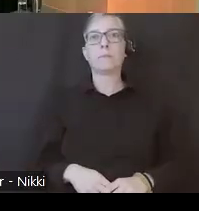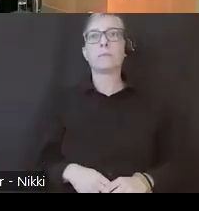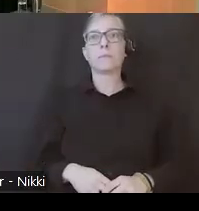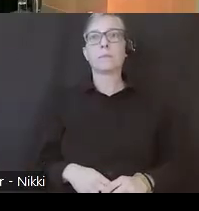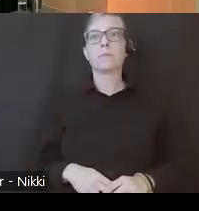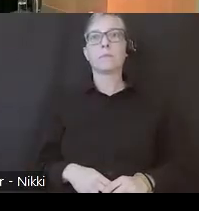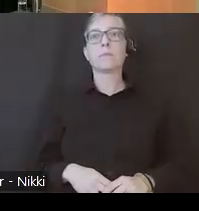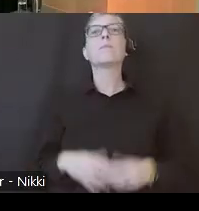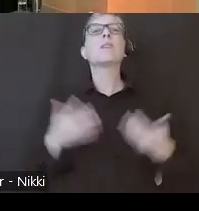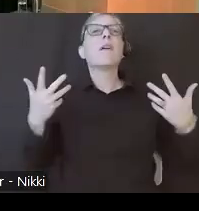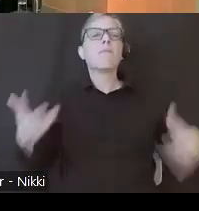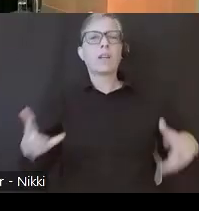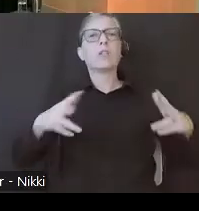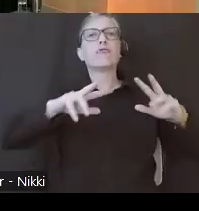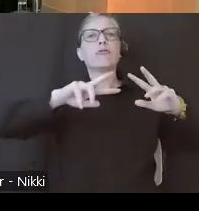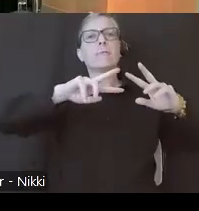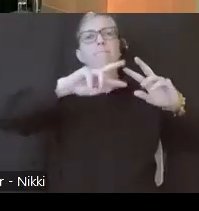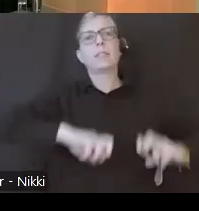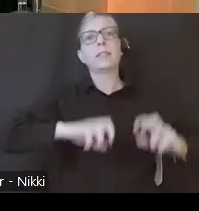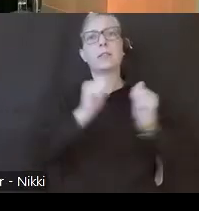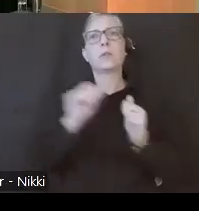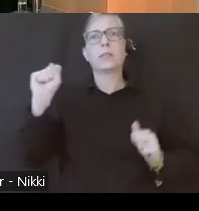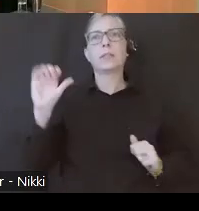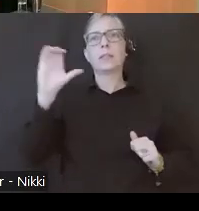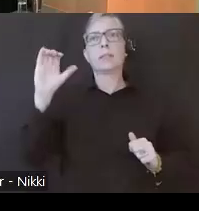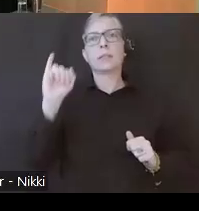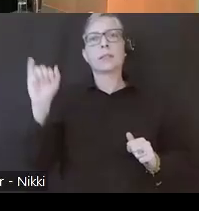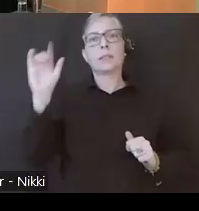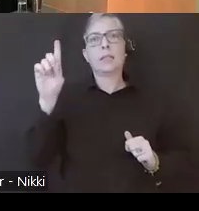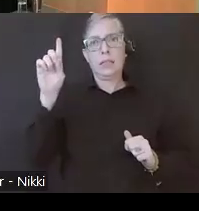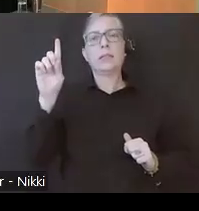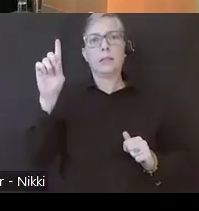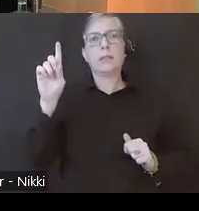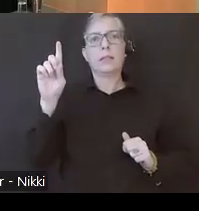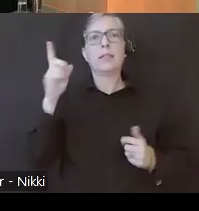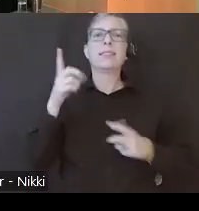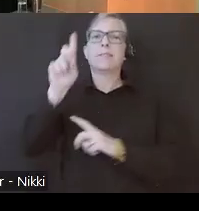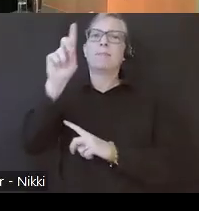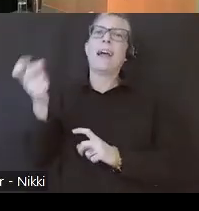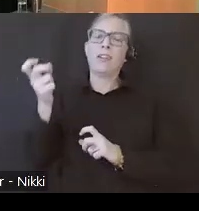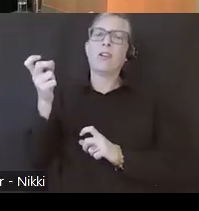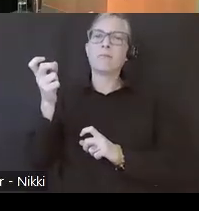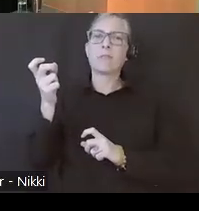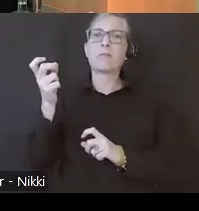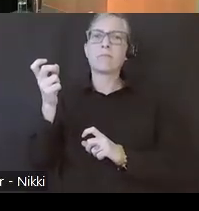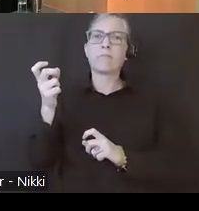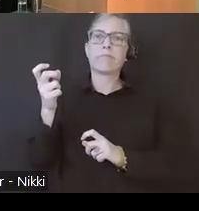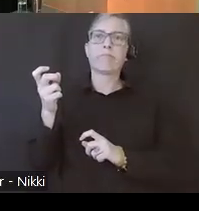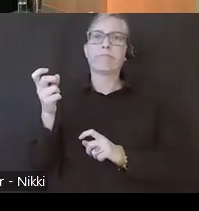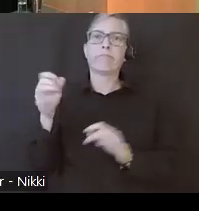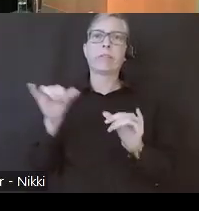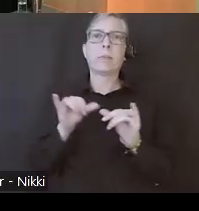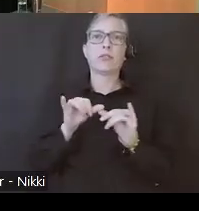with the SCID. It's a diagnostic interview, and we use this to confirm that subjects indeed meet diagnostic criteria for schizophrenia or